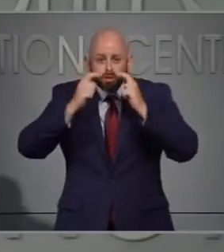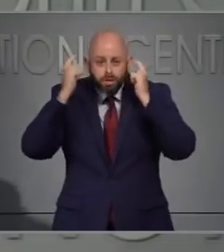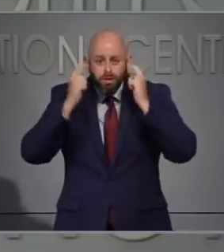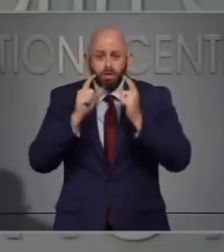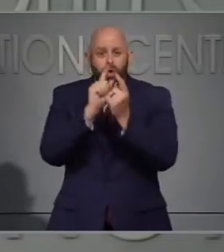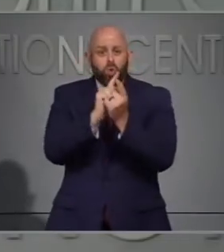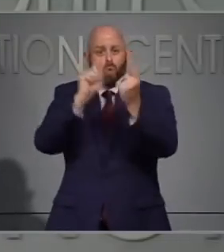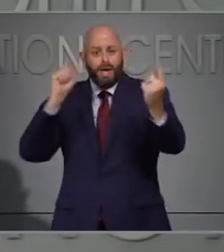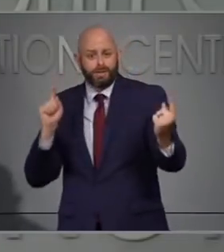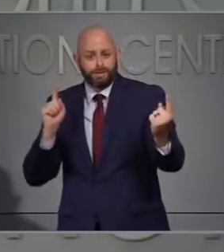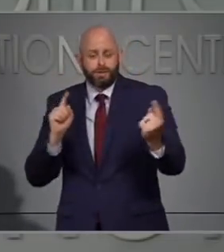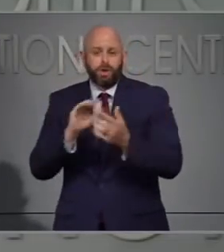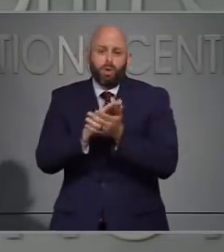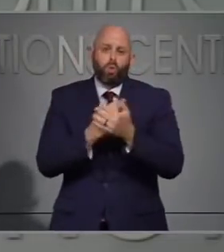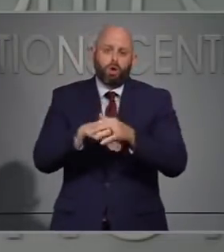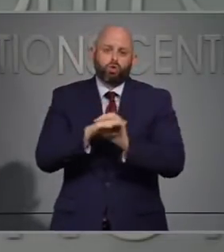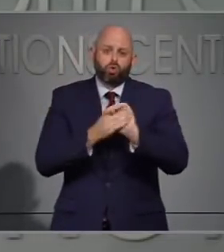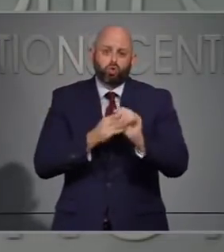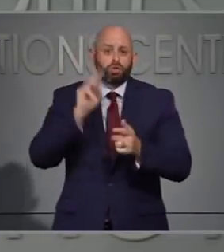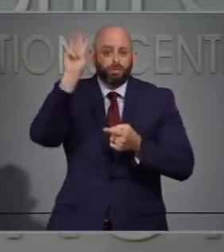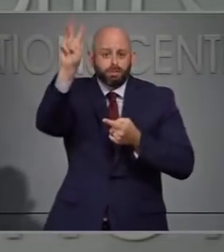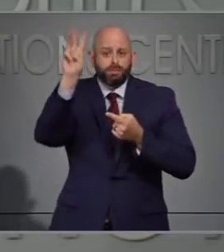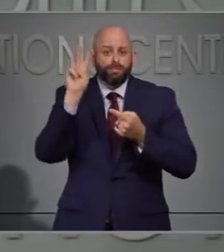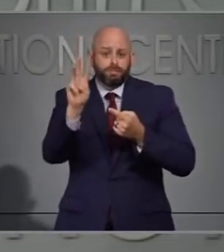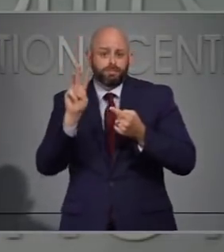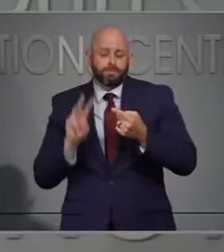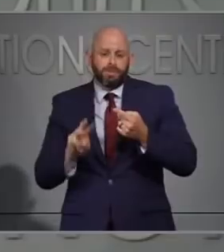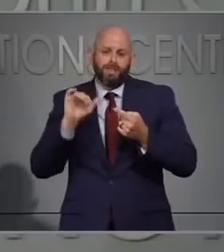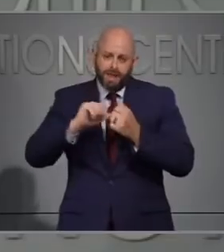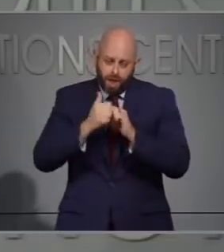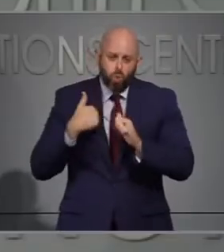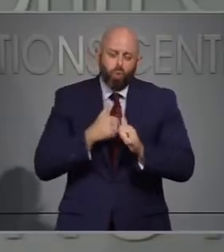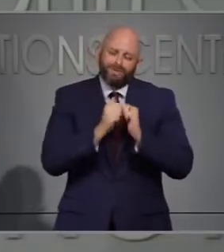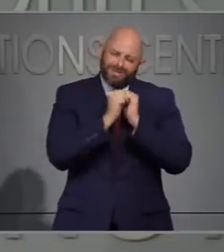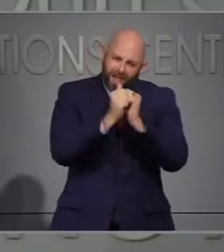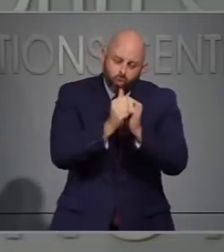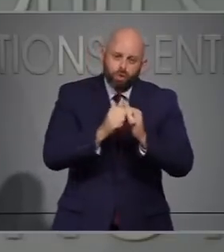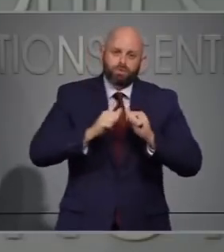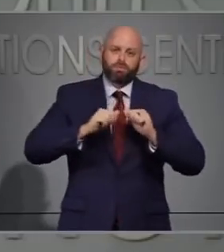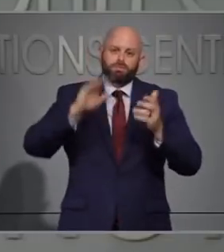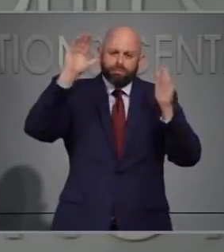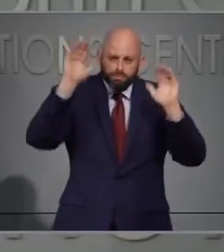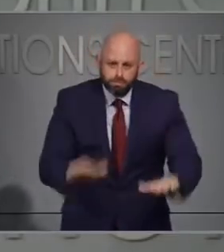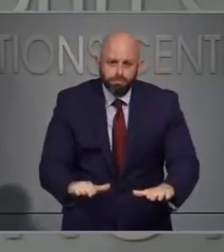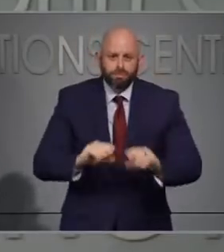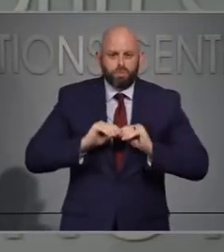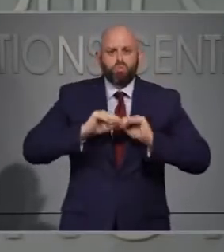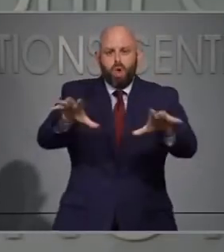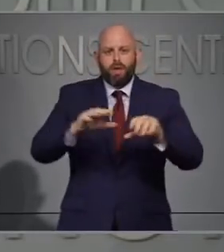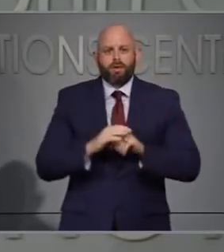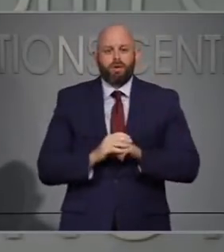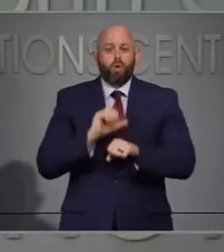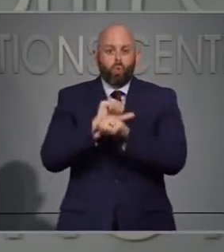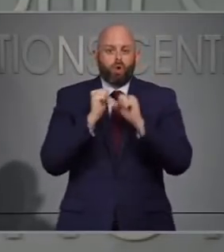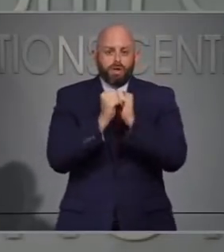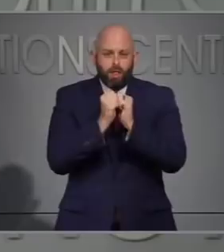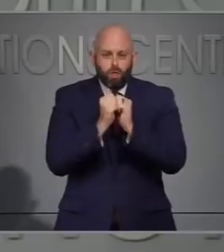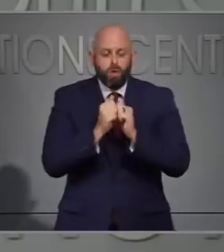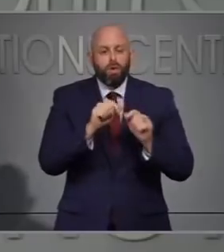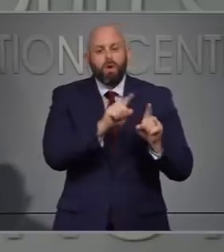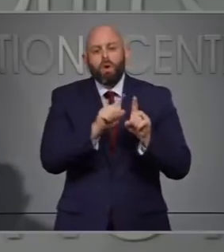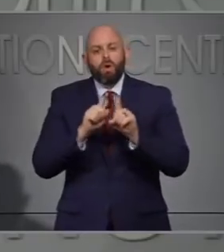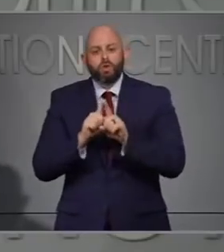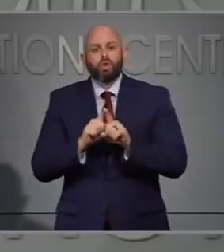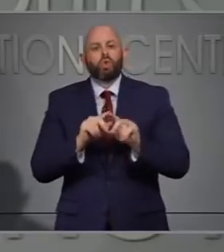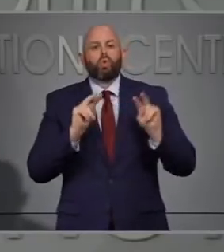wash. This is how we will slow the spread of the virus, working collectively together. As always, don't forget to